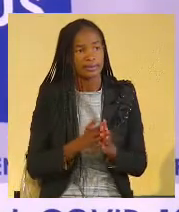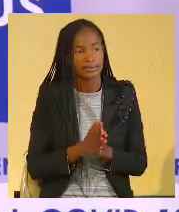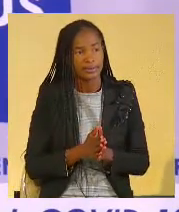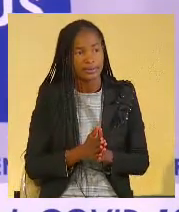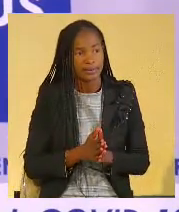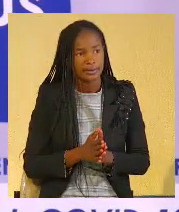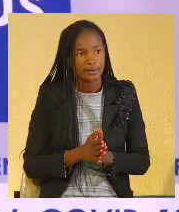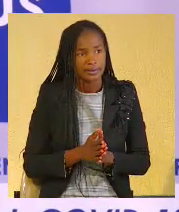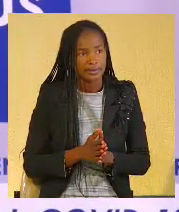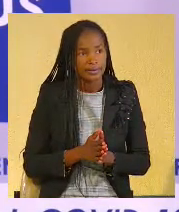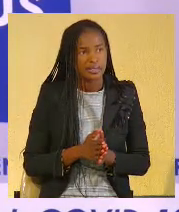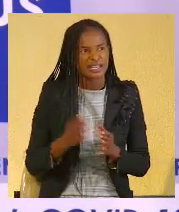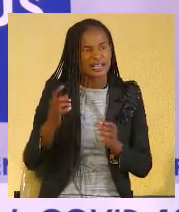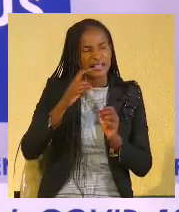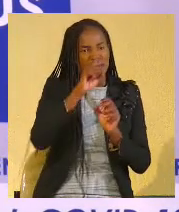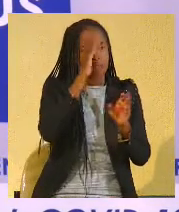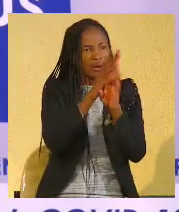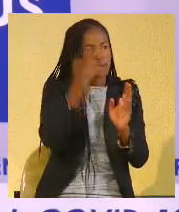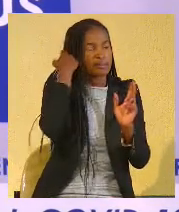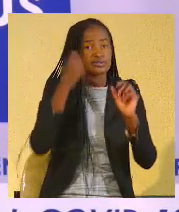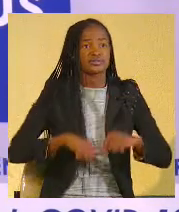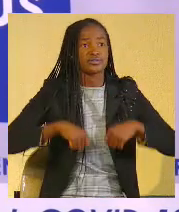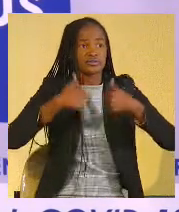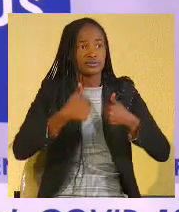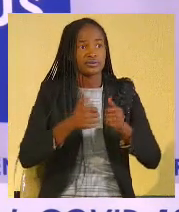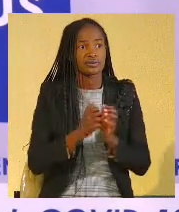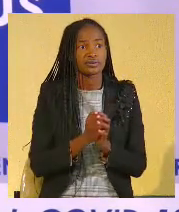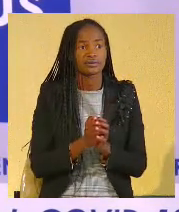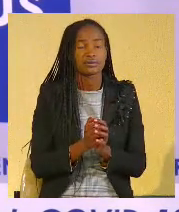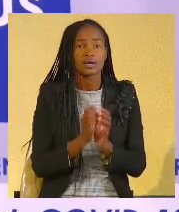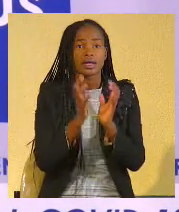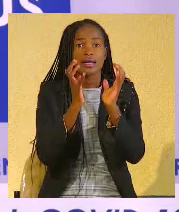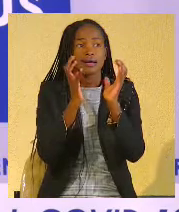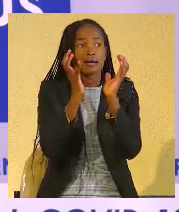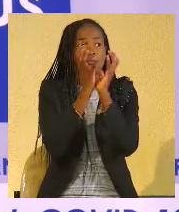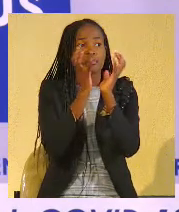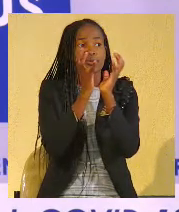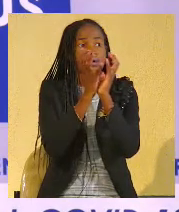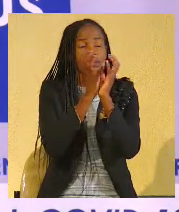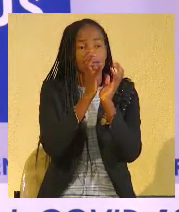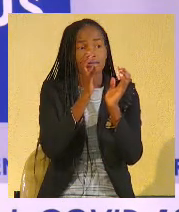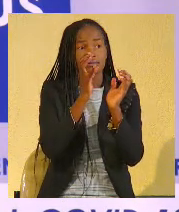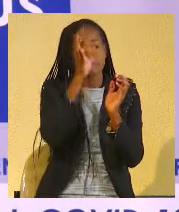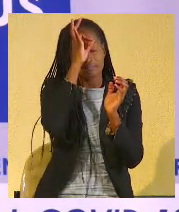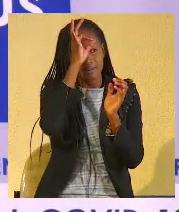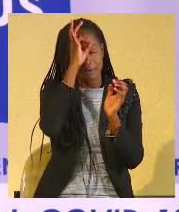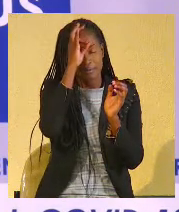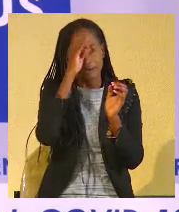have seen over the last few days the city of Windhoek demolishing some people's shacks. Now, this